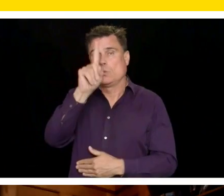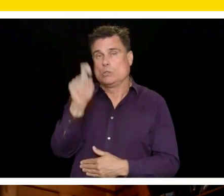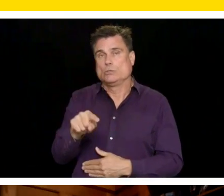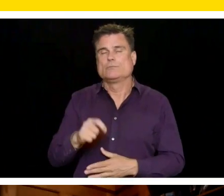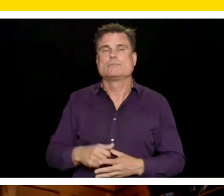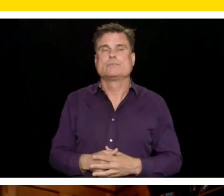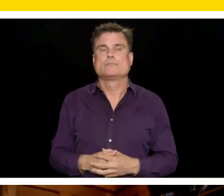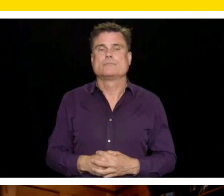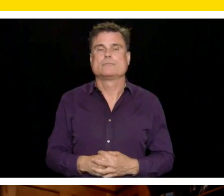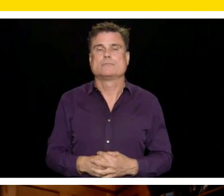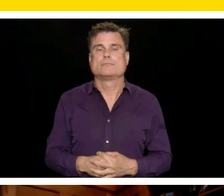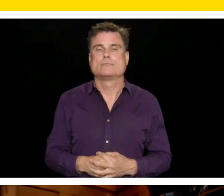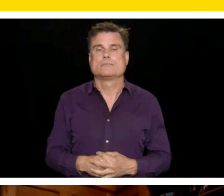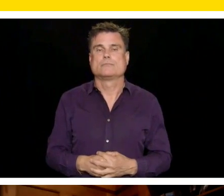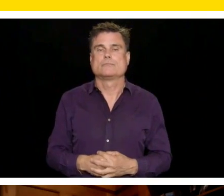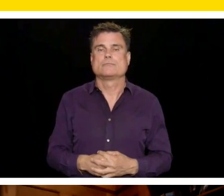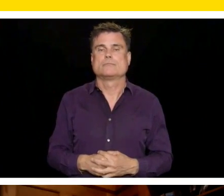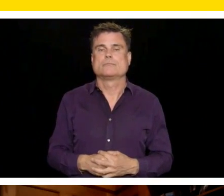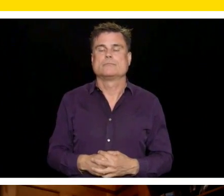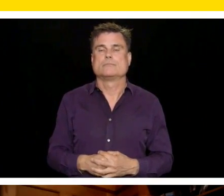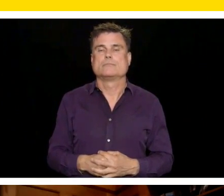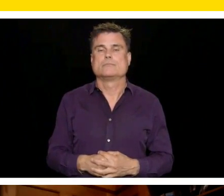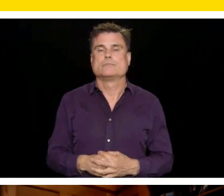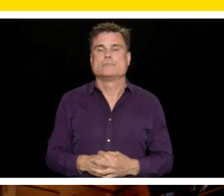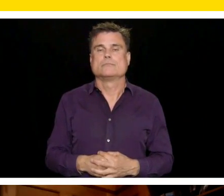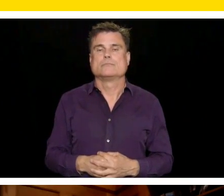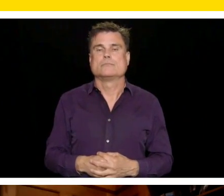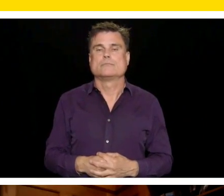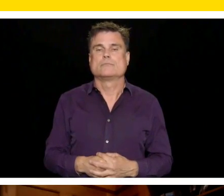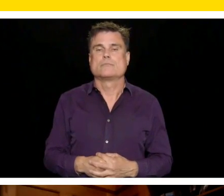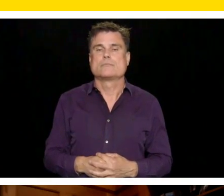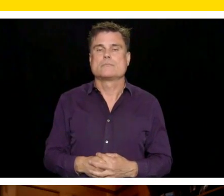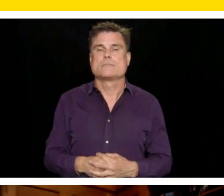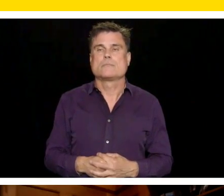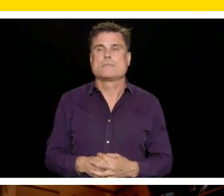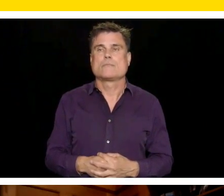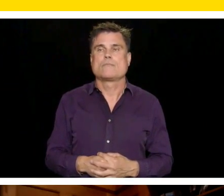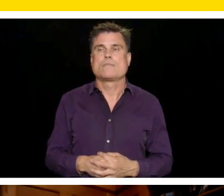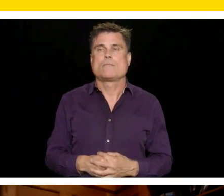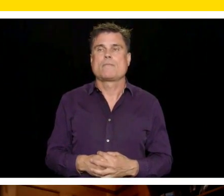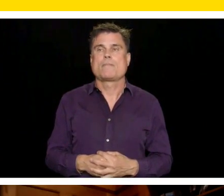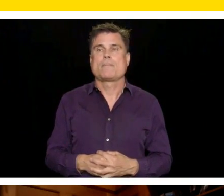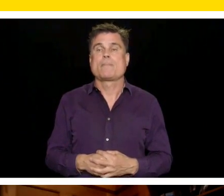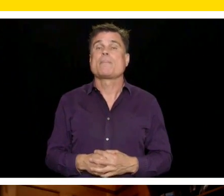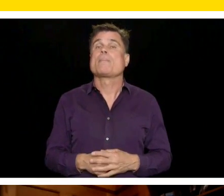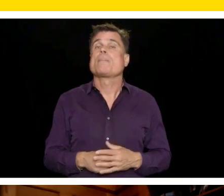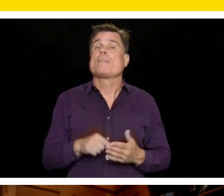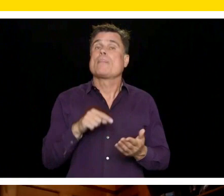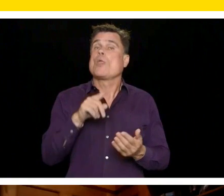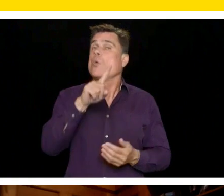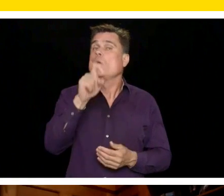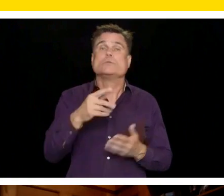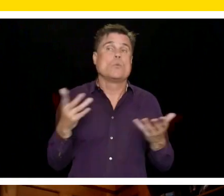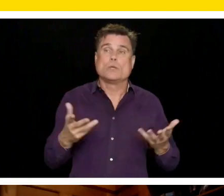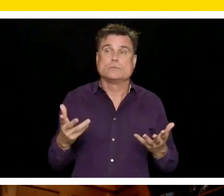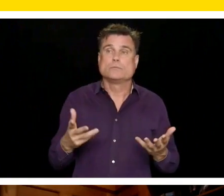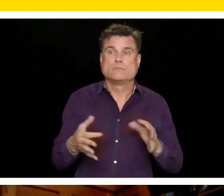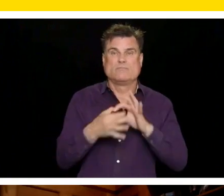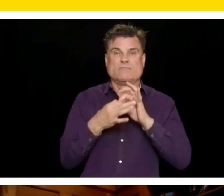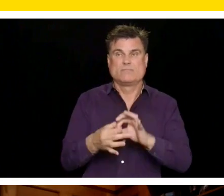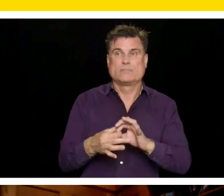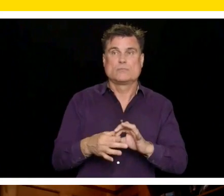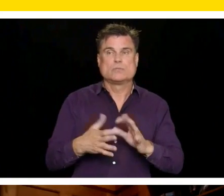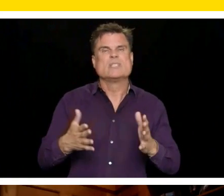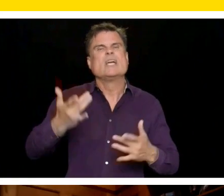it's about paid sick leave. And this is specifically from a